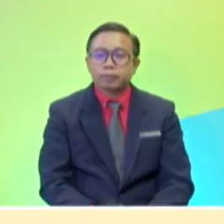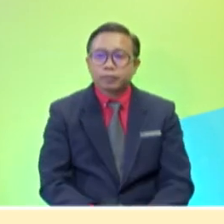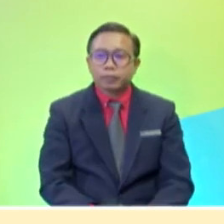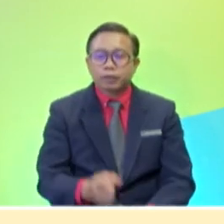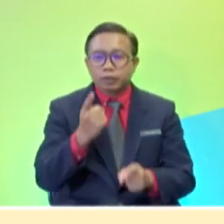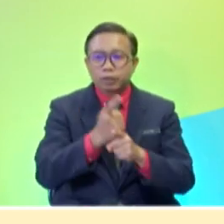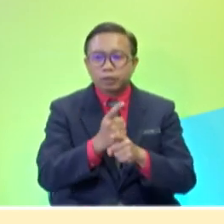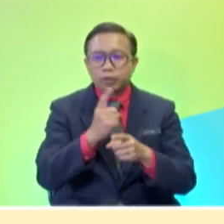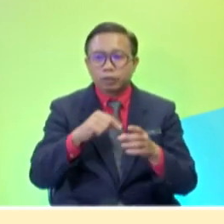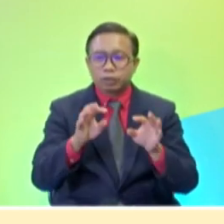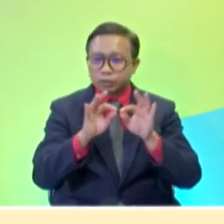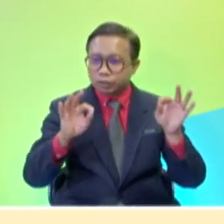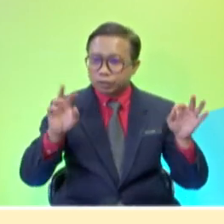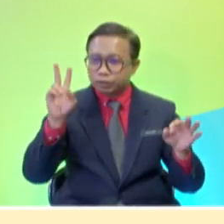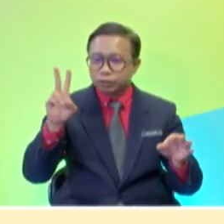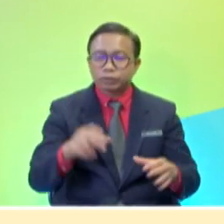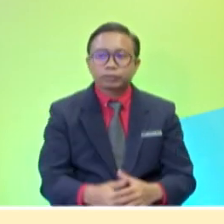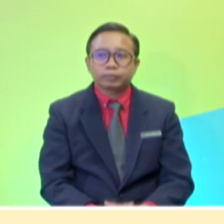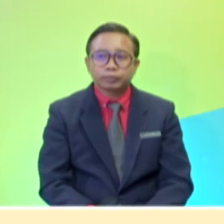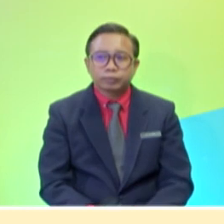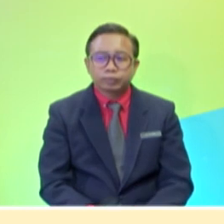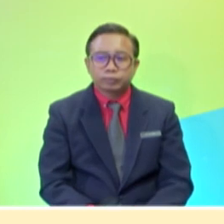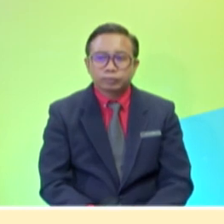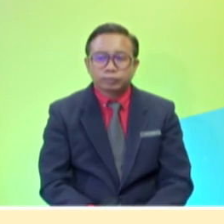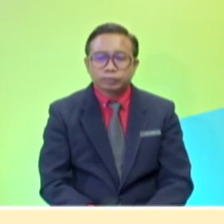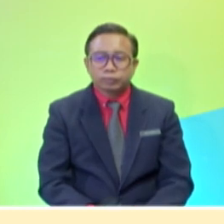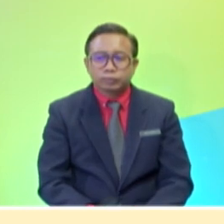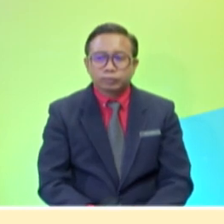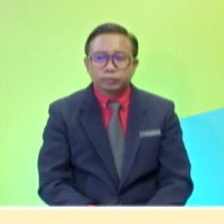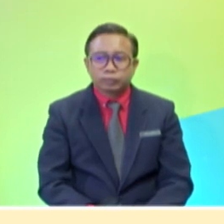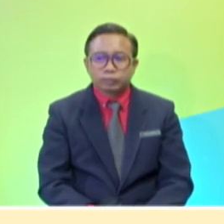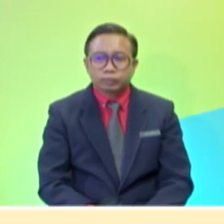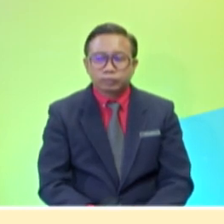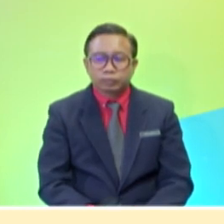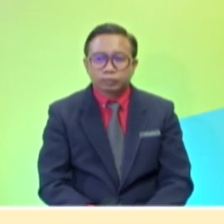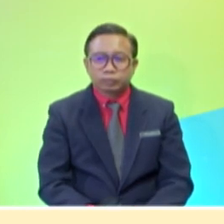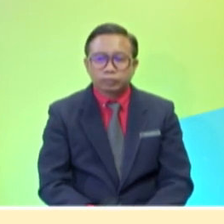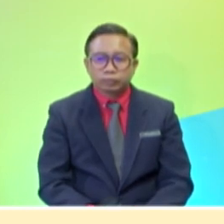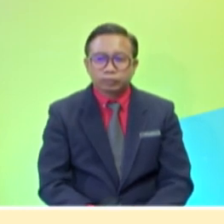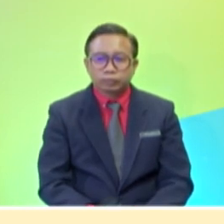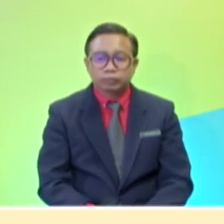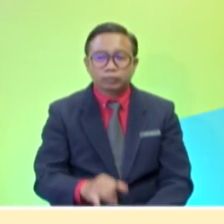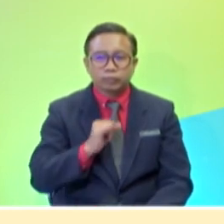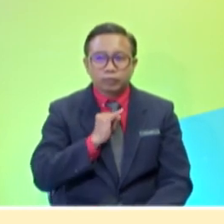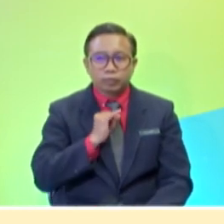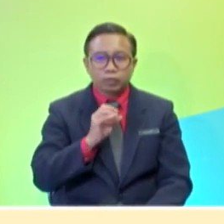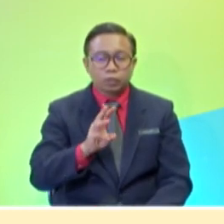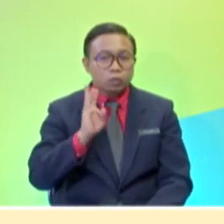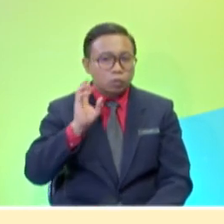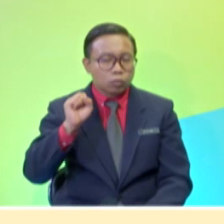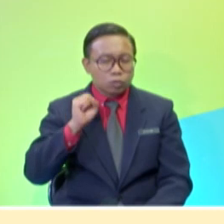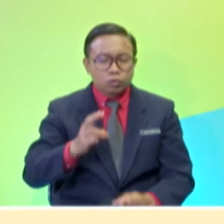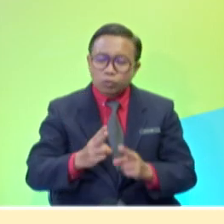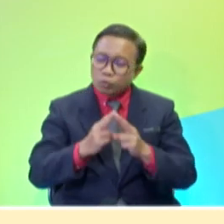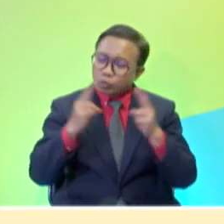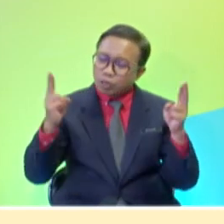Correct. What about sentence 2? Sentence 2 next. Amanda, yay. Come on, darling. I was really tired after